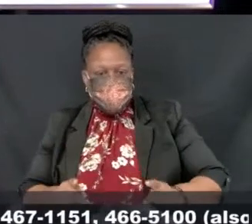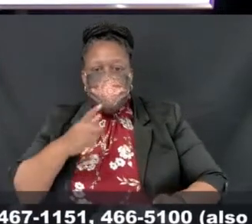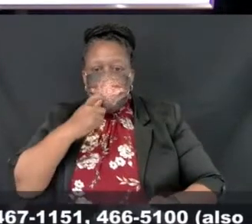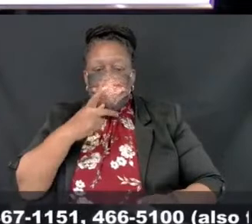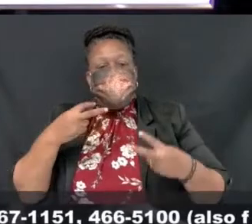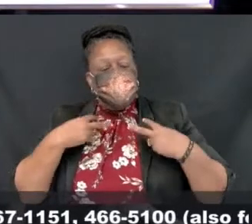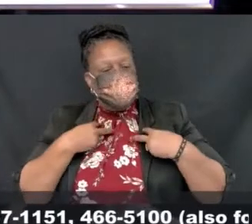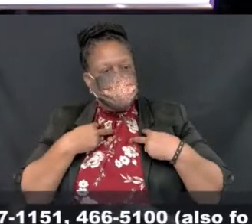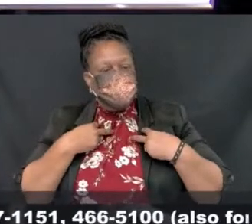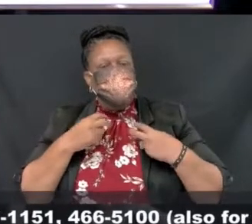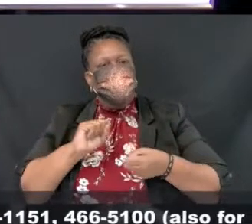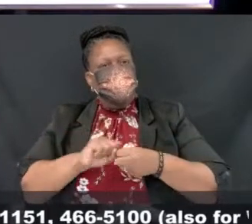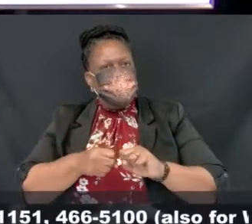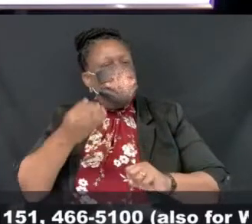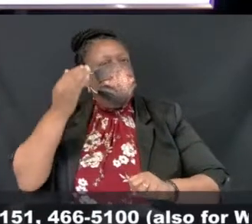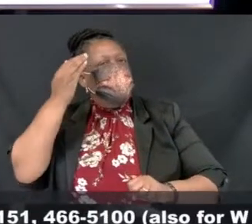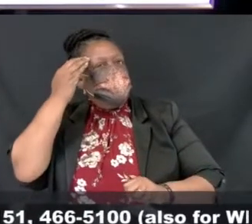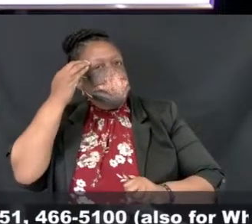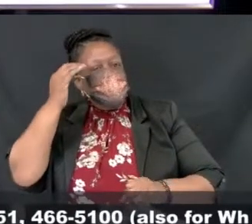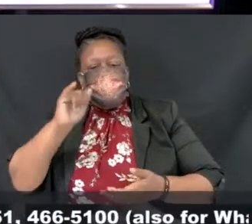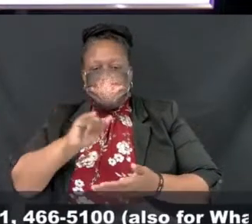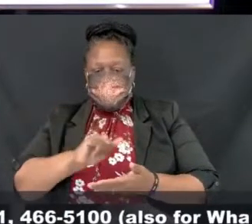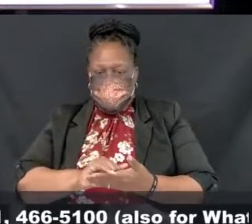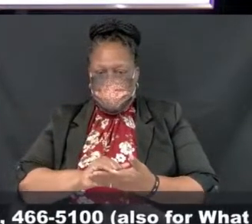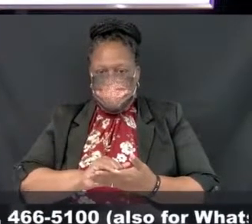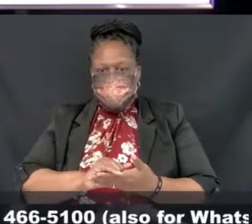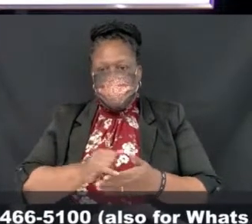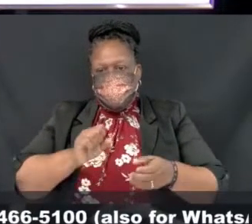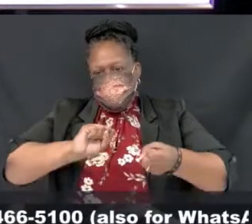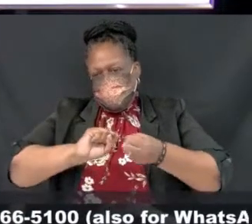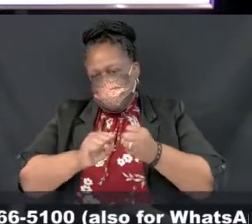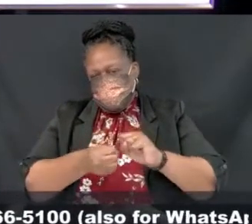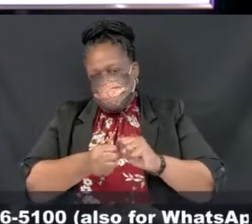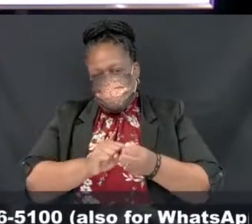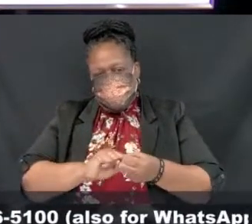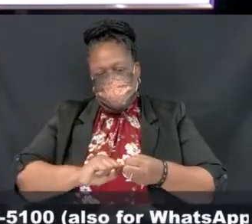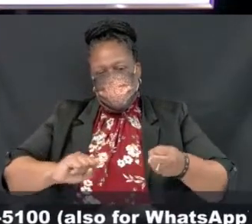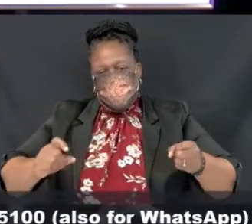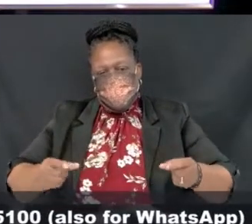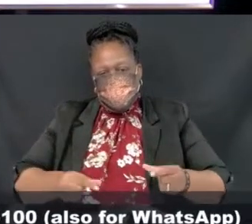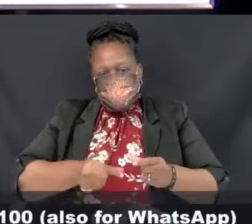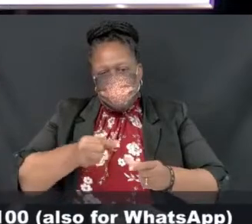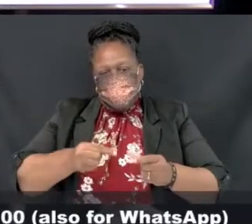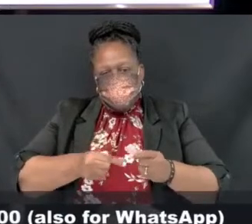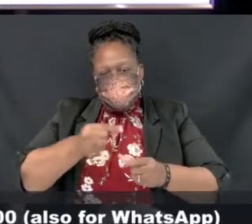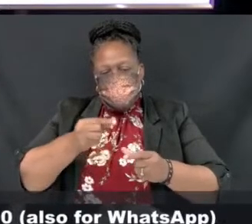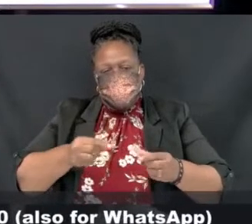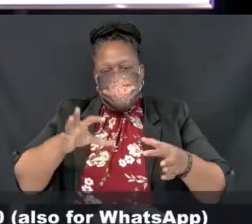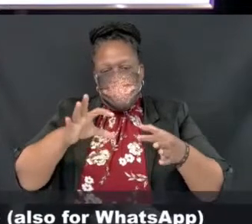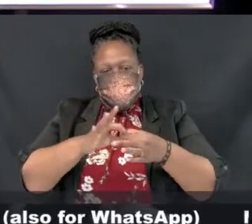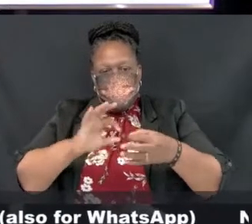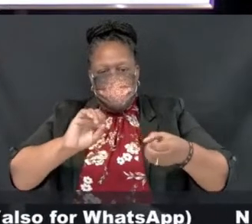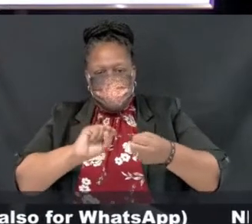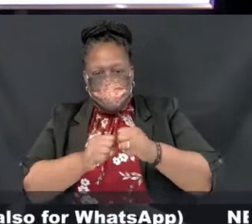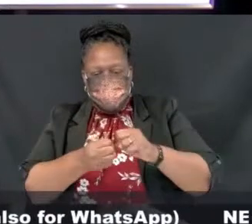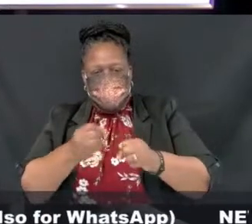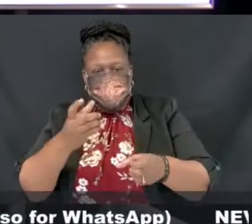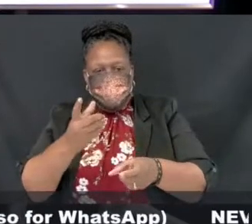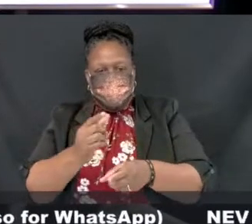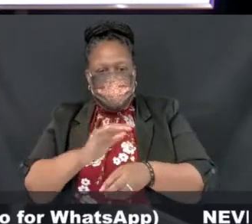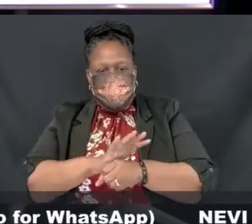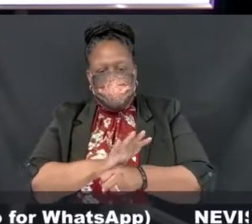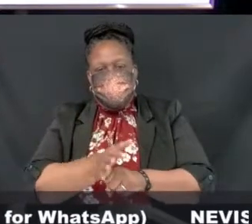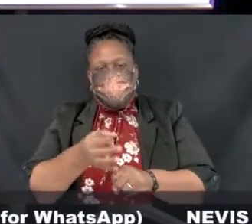threshold so that we could effectively fight off the continued and relentless attack of the virus and open back our